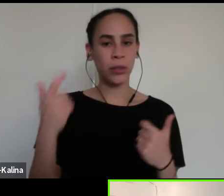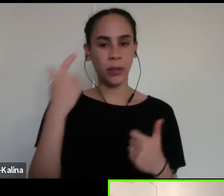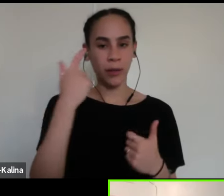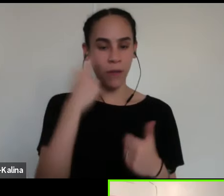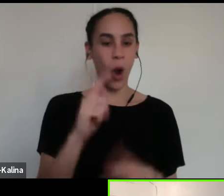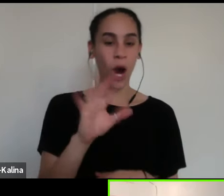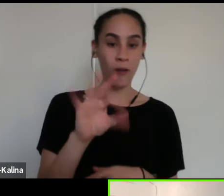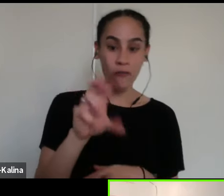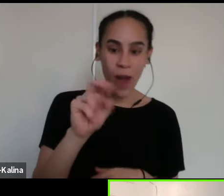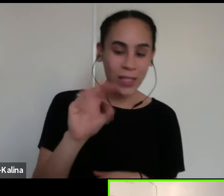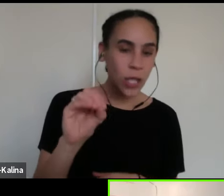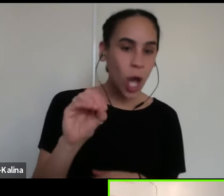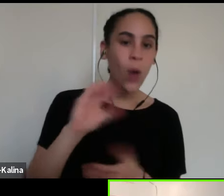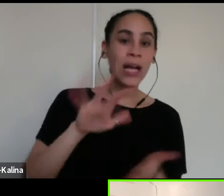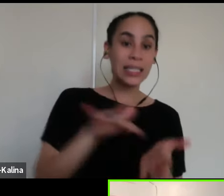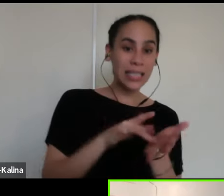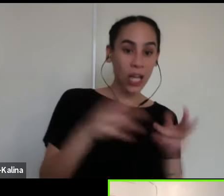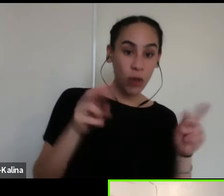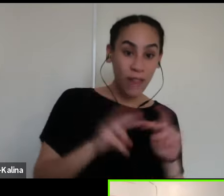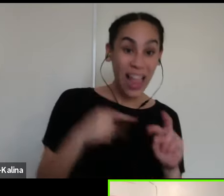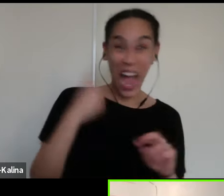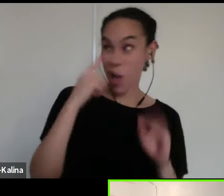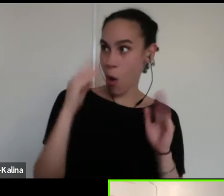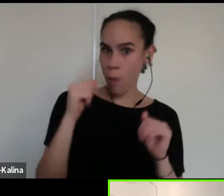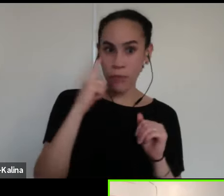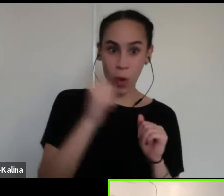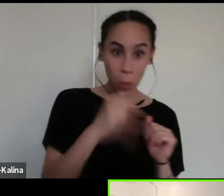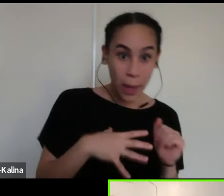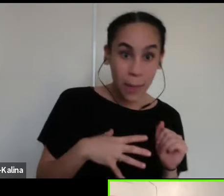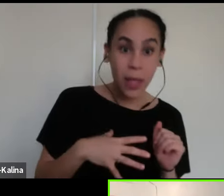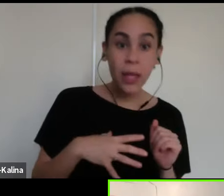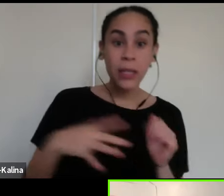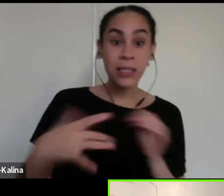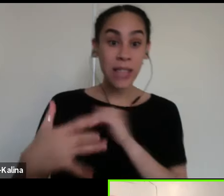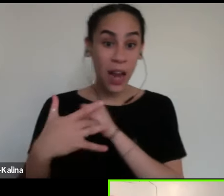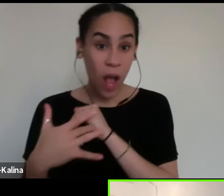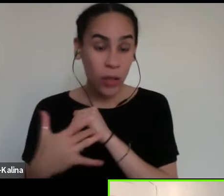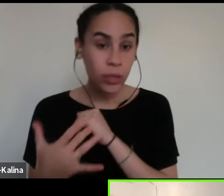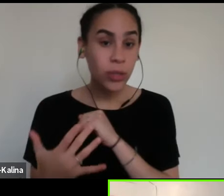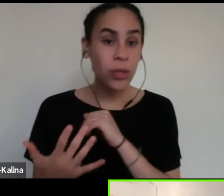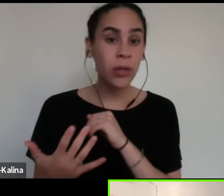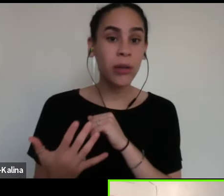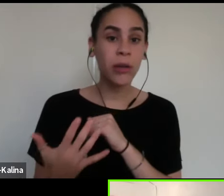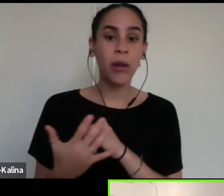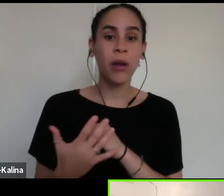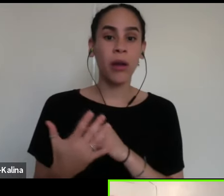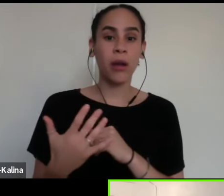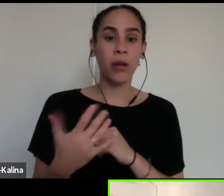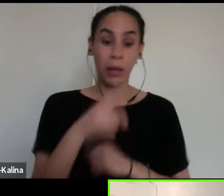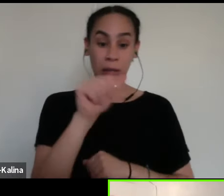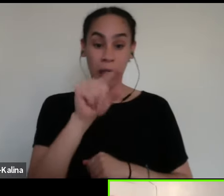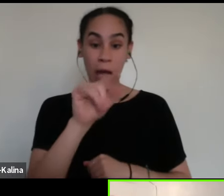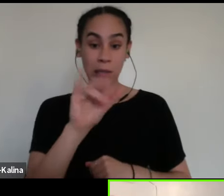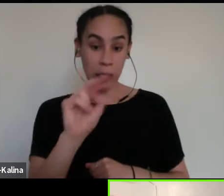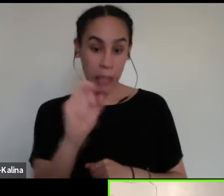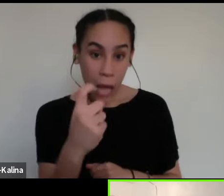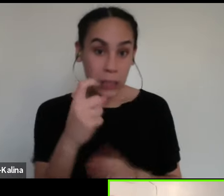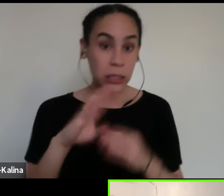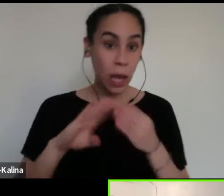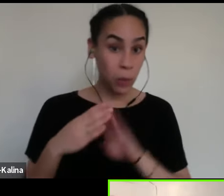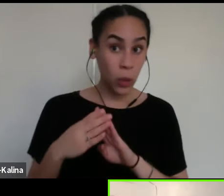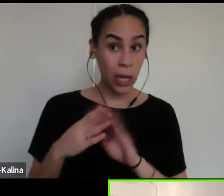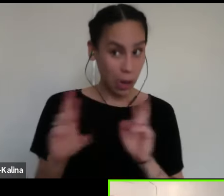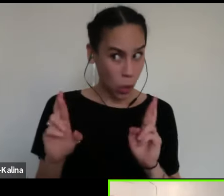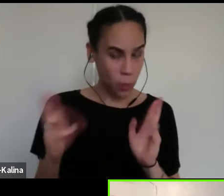Valley. It was a big moment, I hope, for women in technology and for the Latinx community, I hope, as well. And